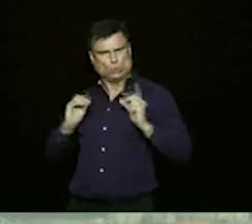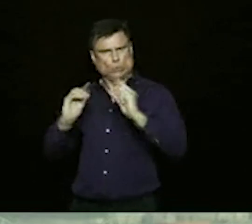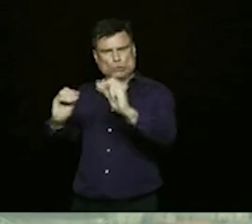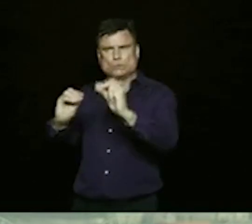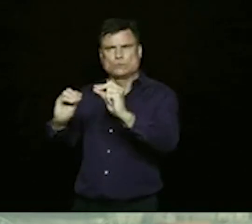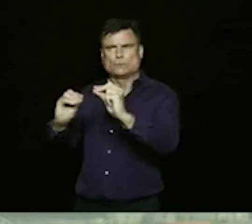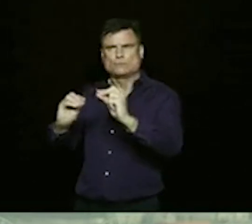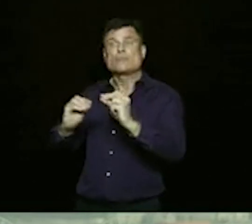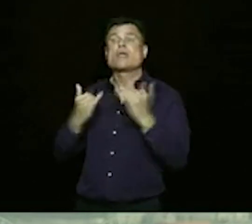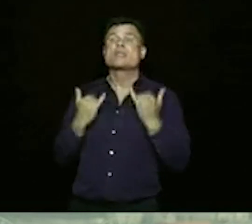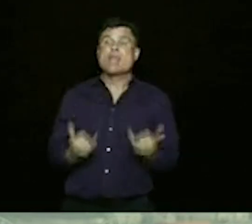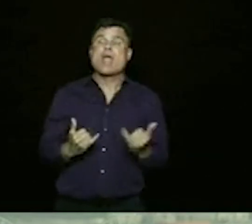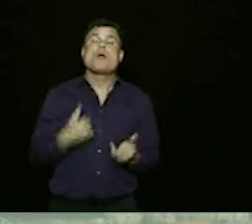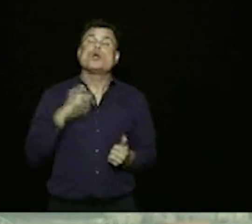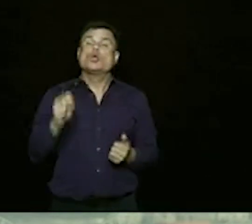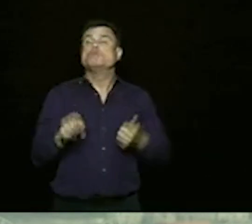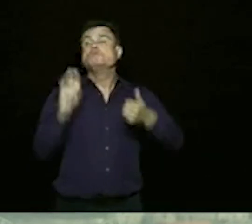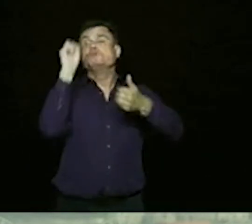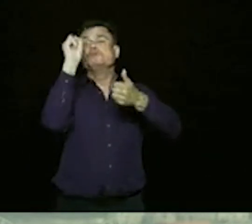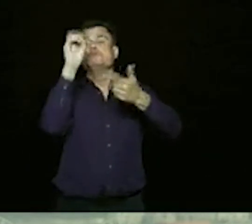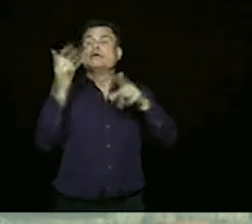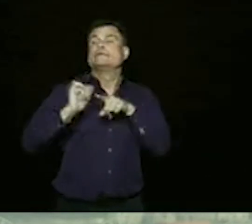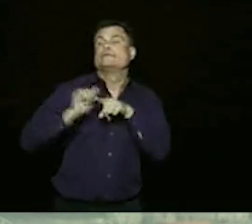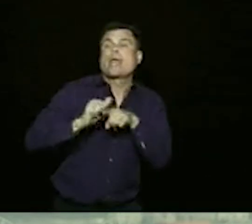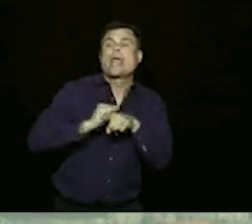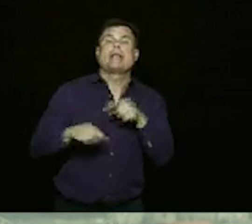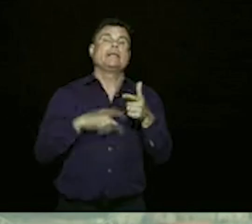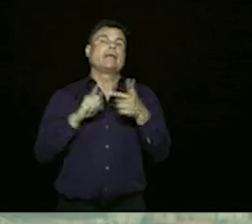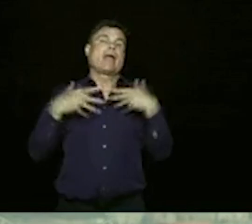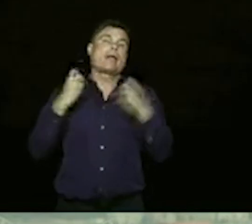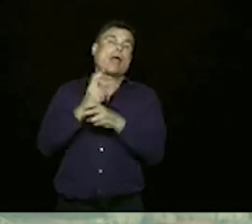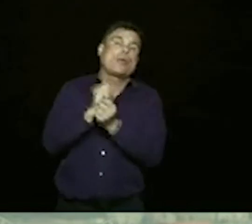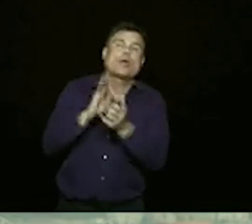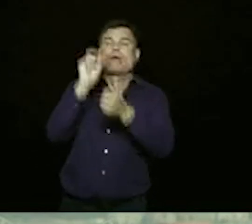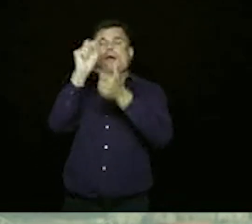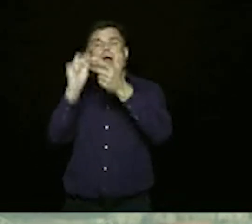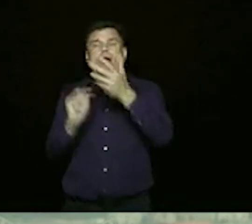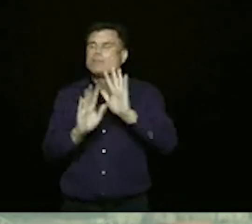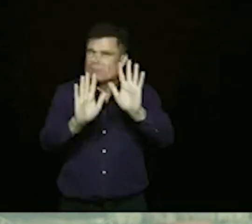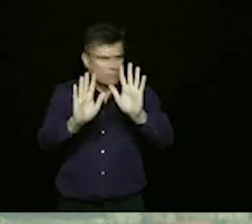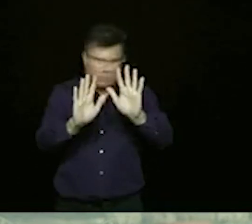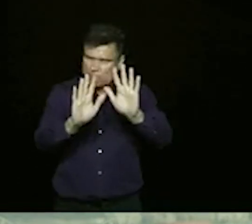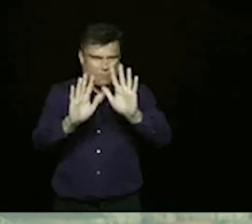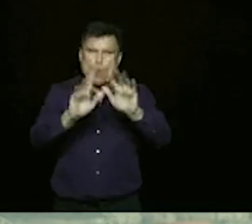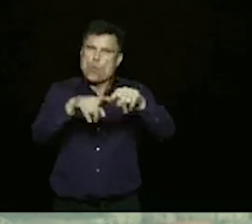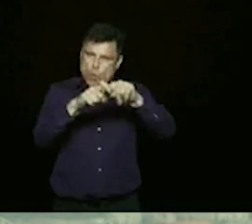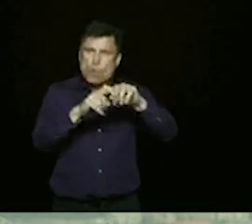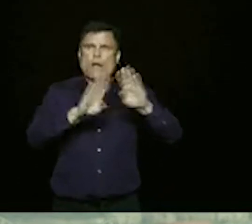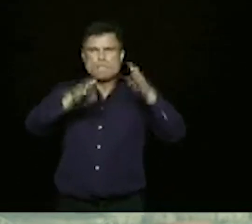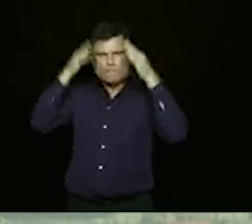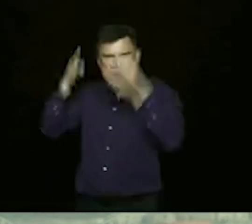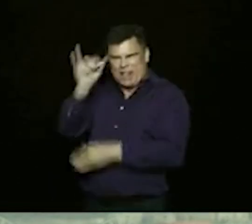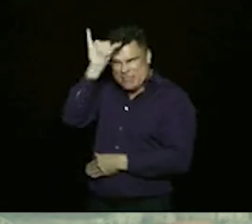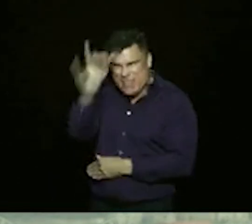But obviously, we are in the process of trying to make systemic change, and those efforts have to be redoubled and